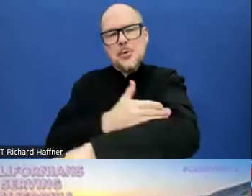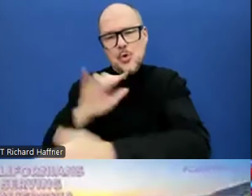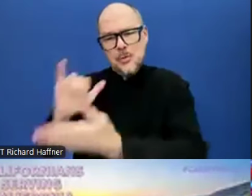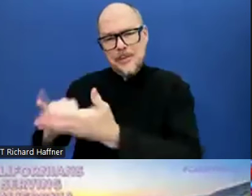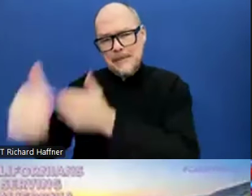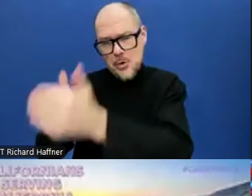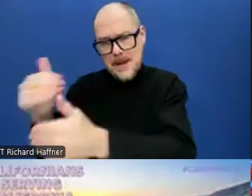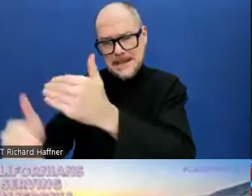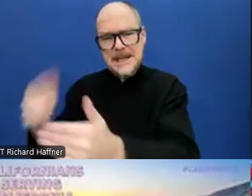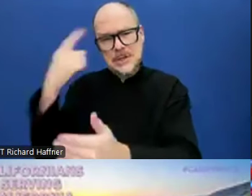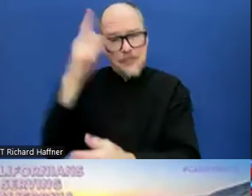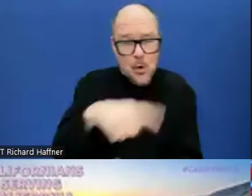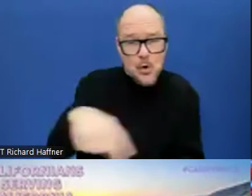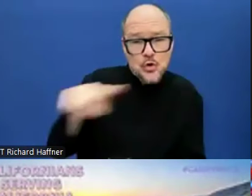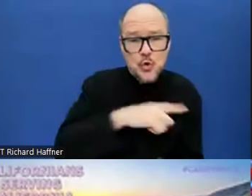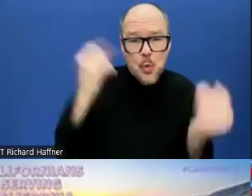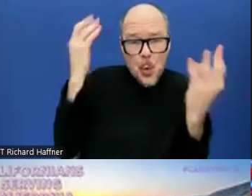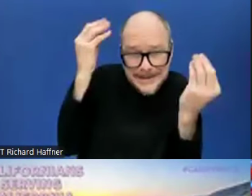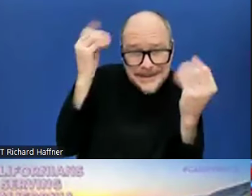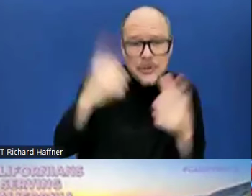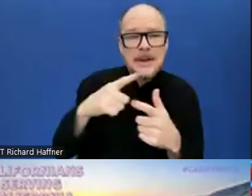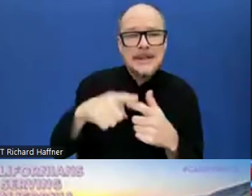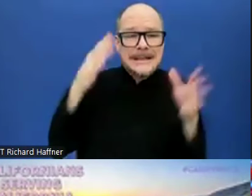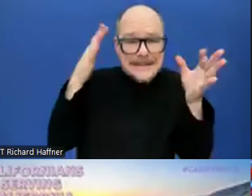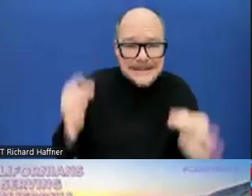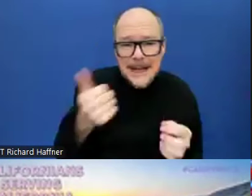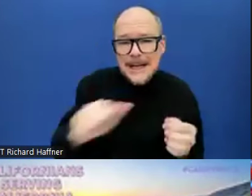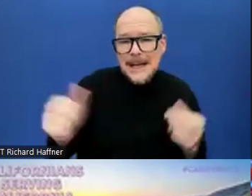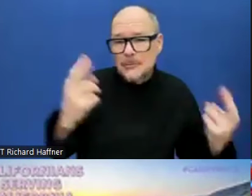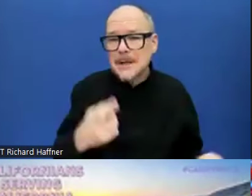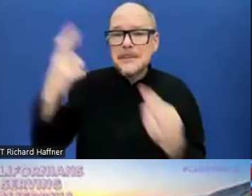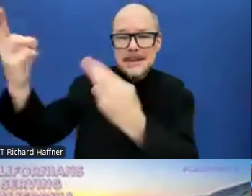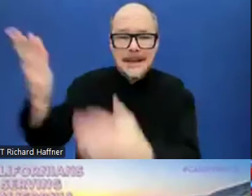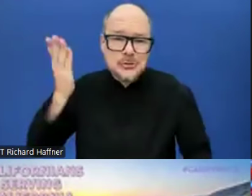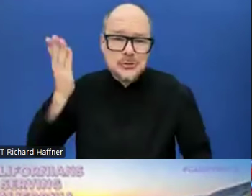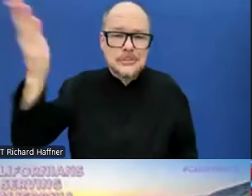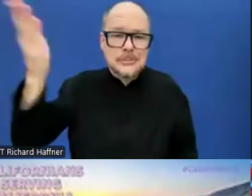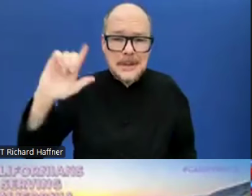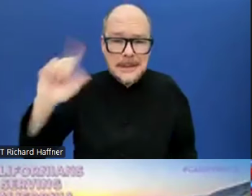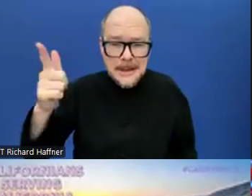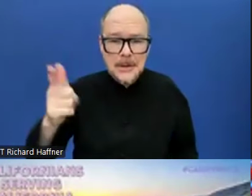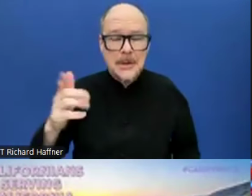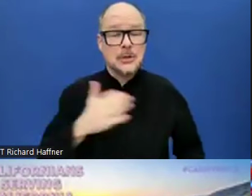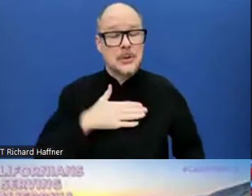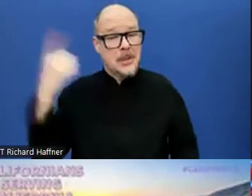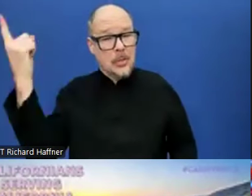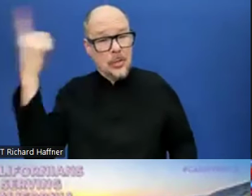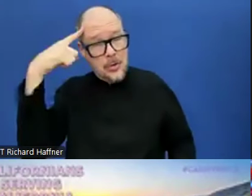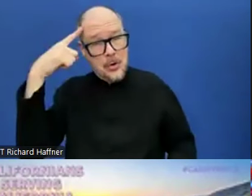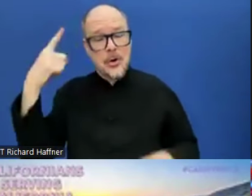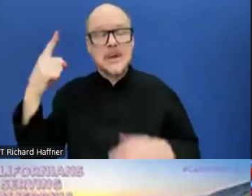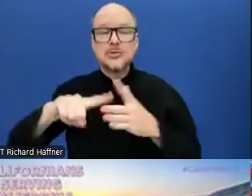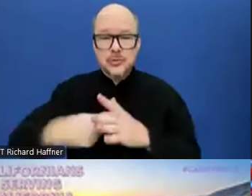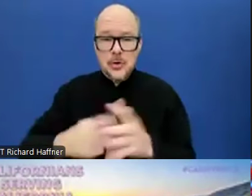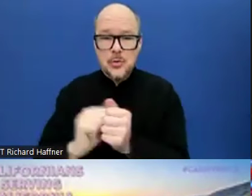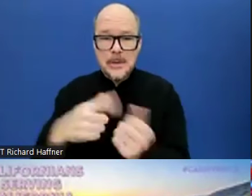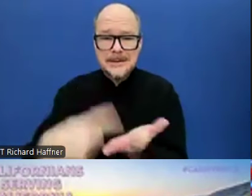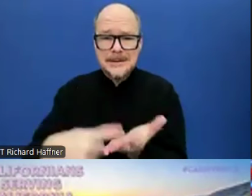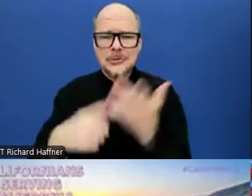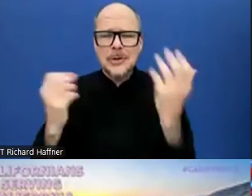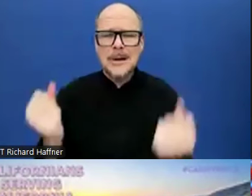to all consider and then decide if there are any recommendations you want to advance. So my thought would be to start with a discussion of how many